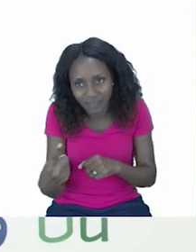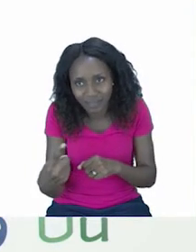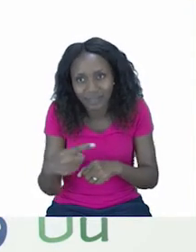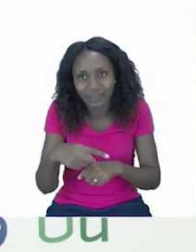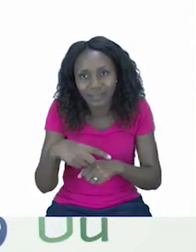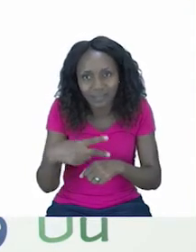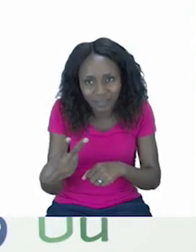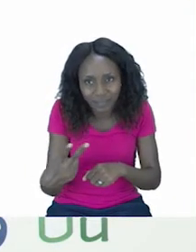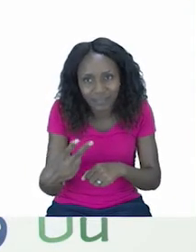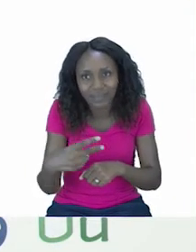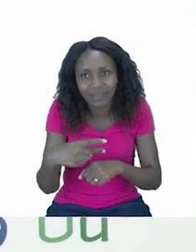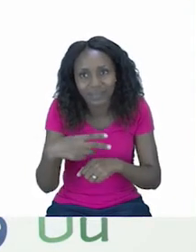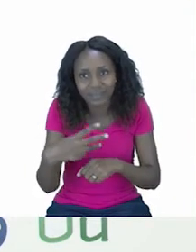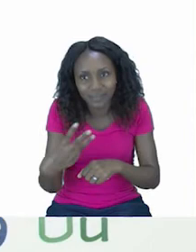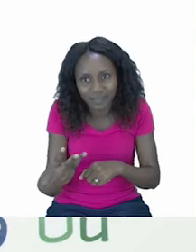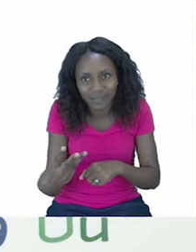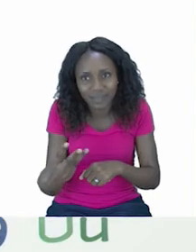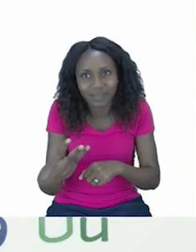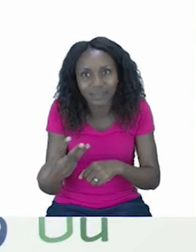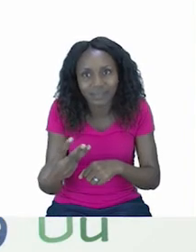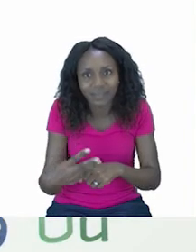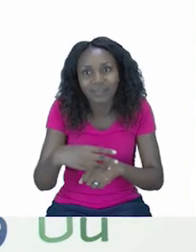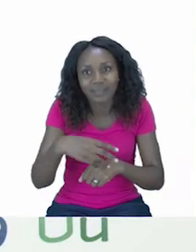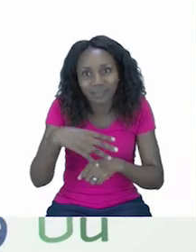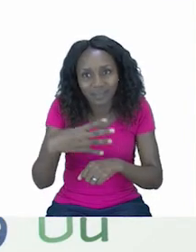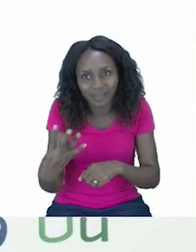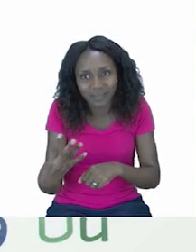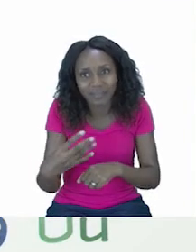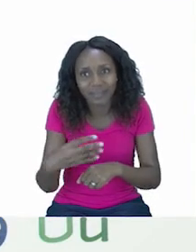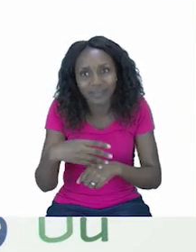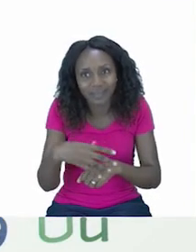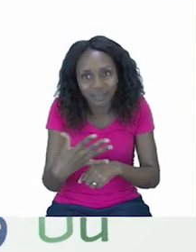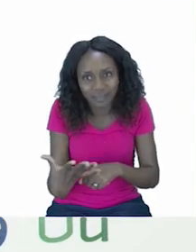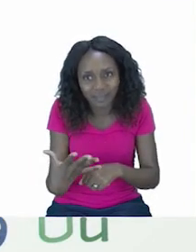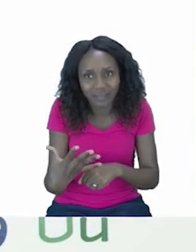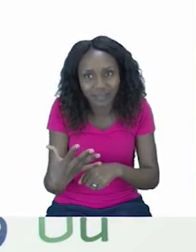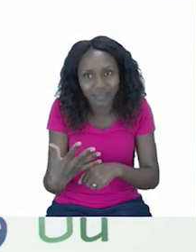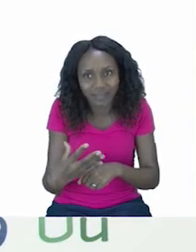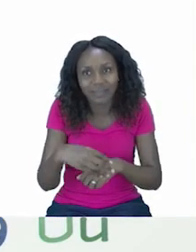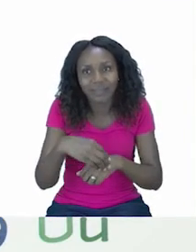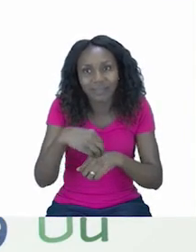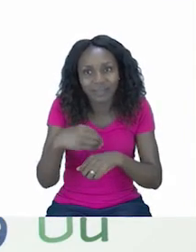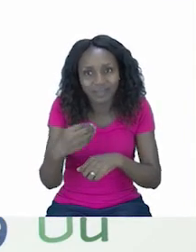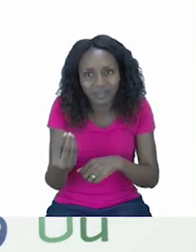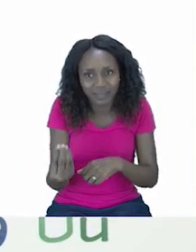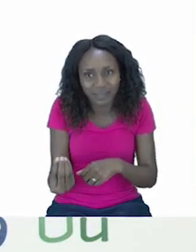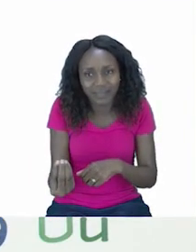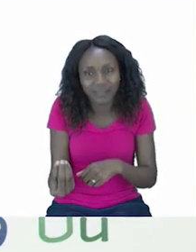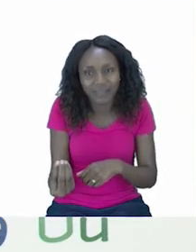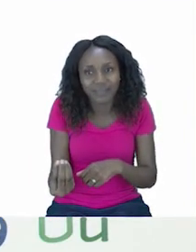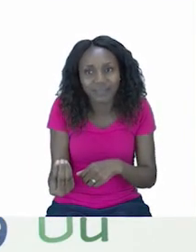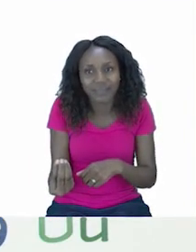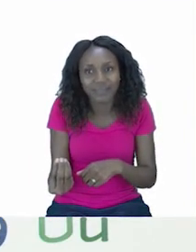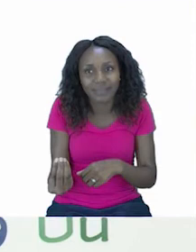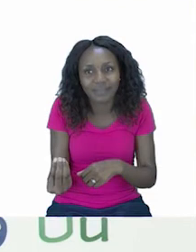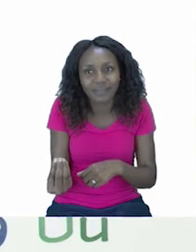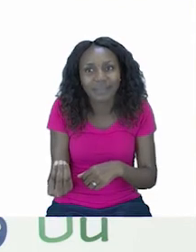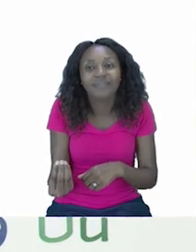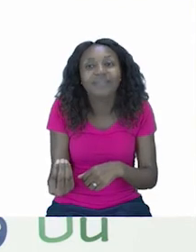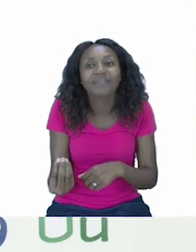Monday, Tuesday, Wednesday, Thursday, Friday,